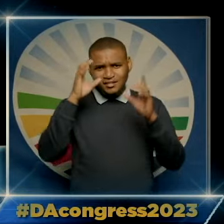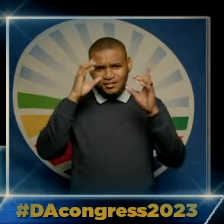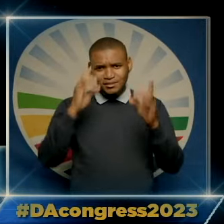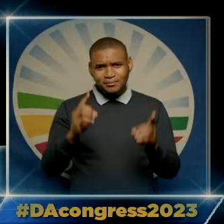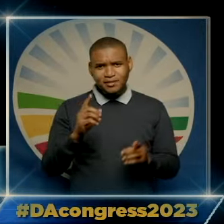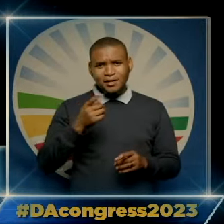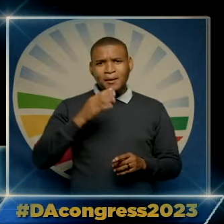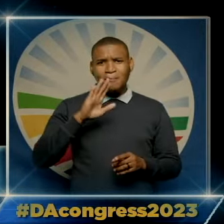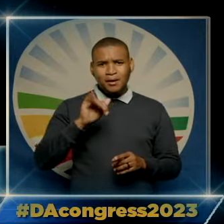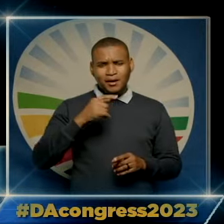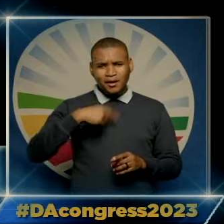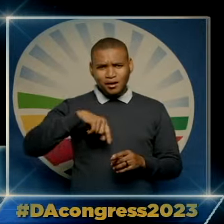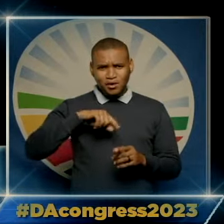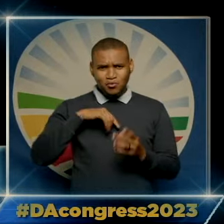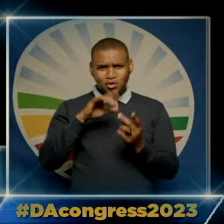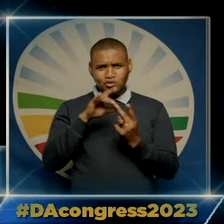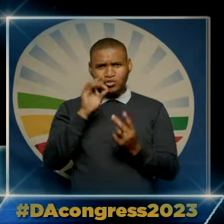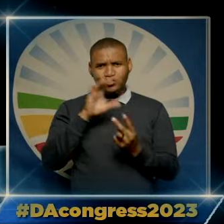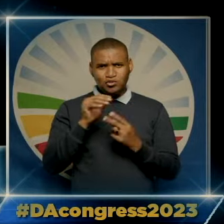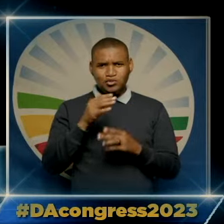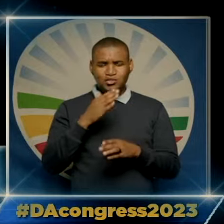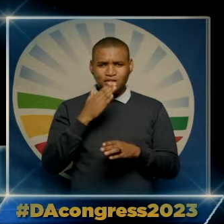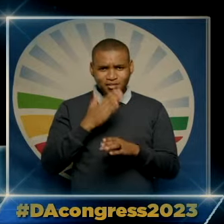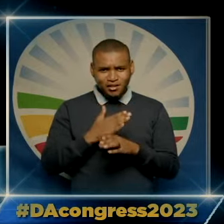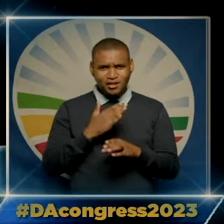our choices and hard work.